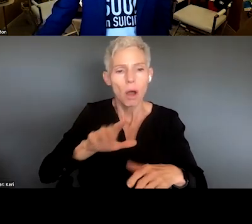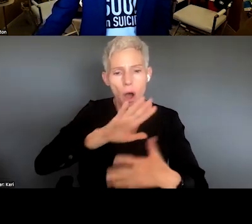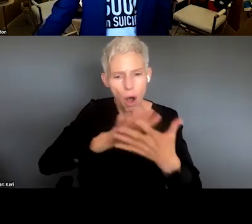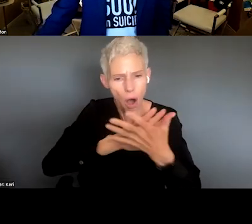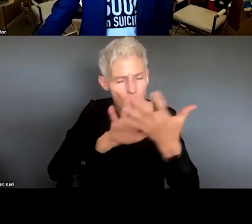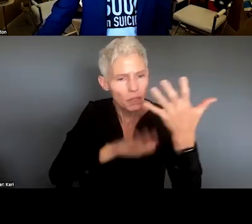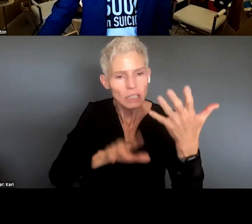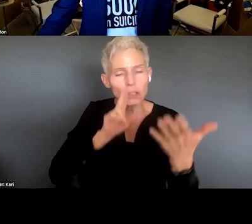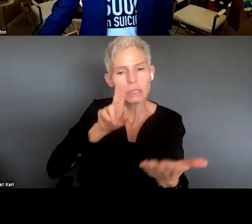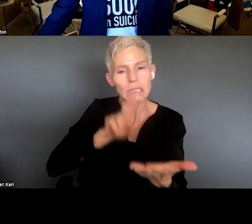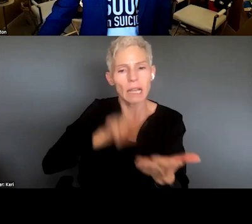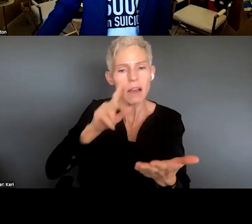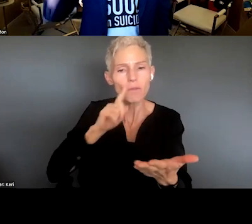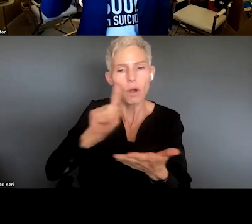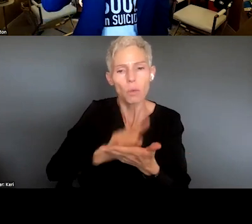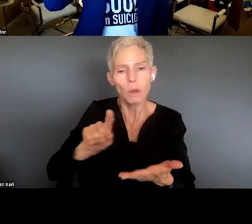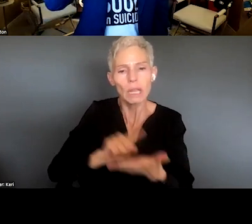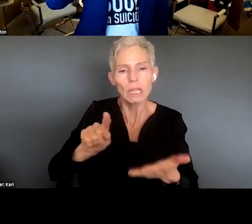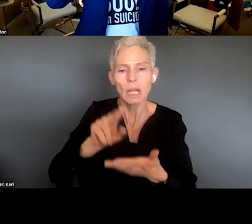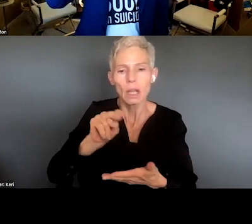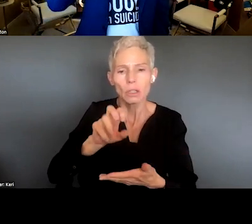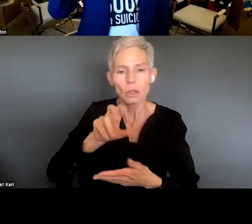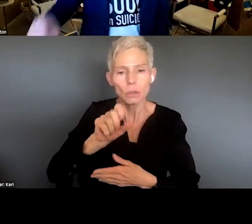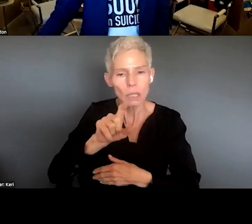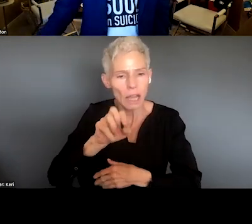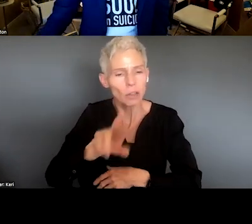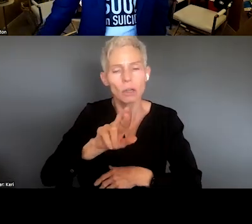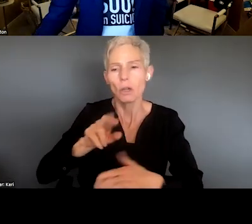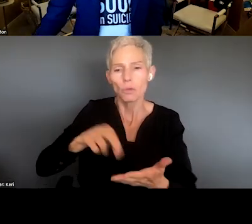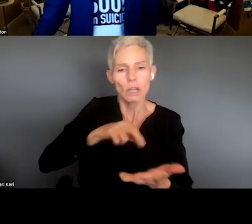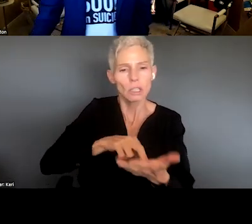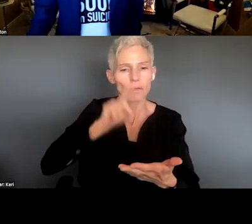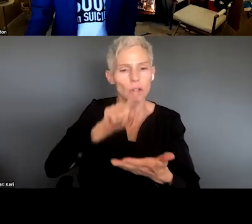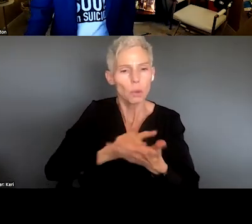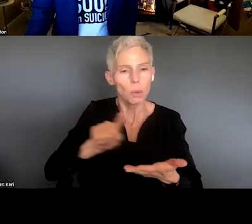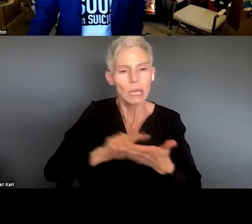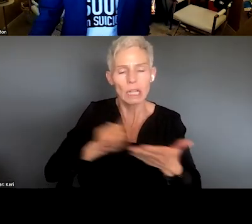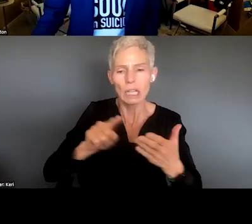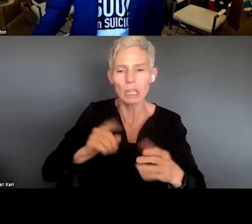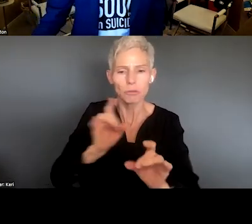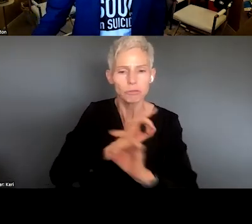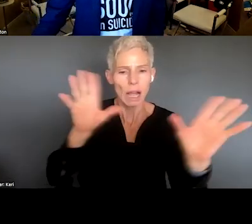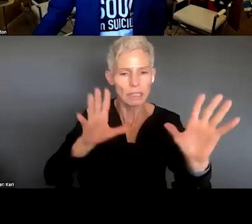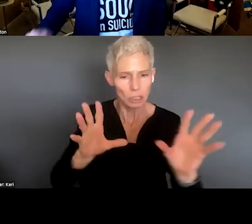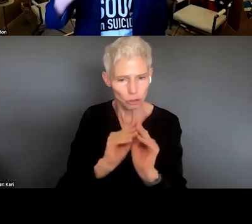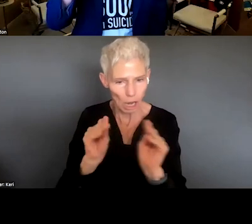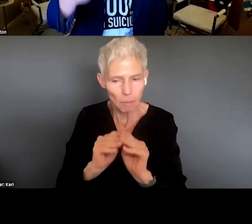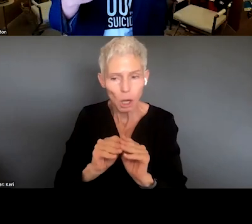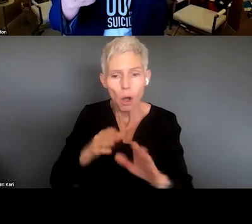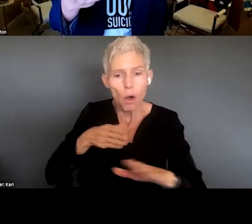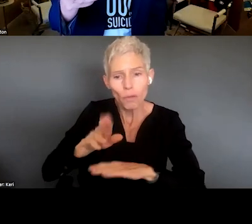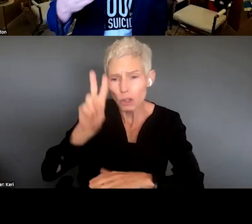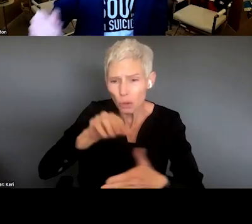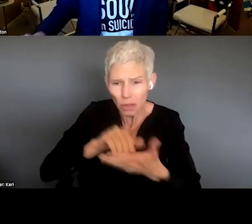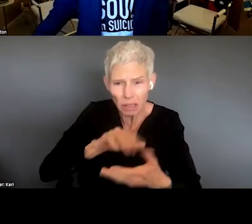signing up for our weekly newsletter, registering for the weekly Crisis Jam. There are well over 2,000 of you who are now in that community. You'll